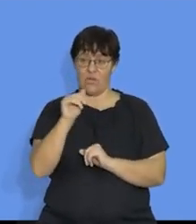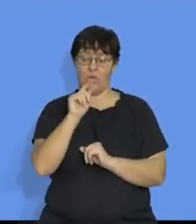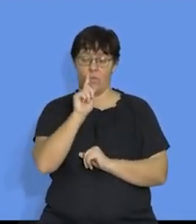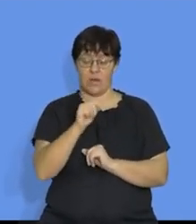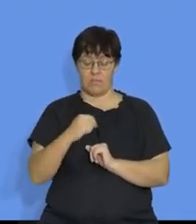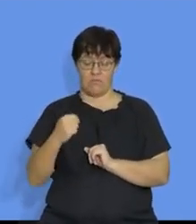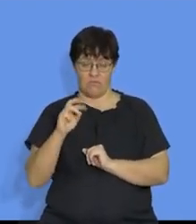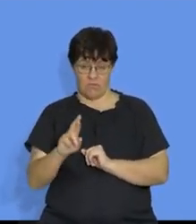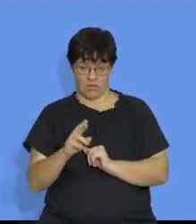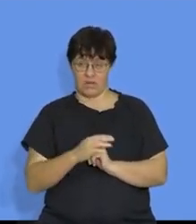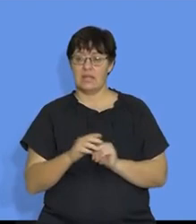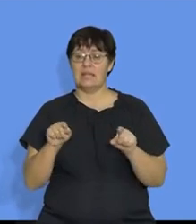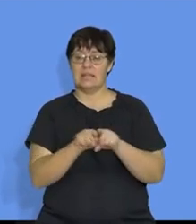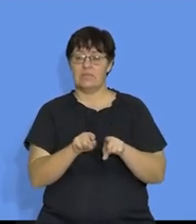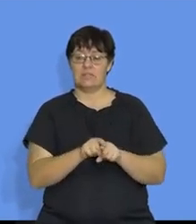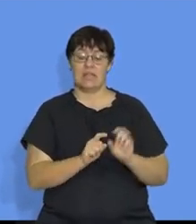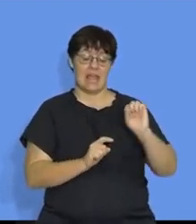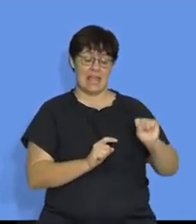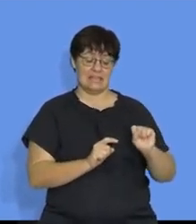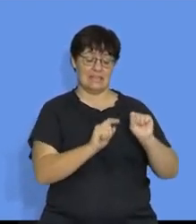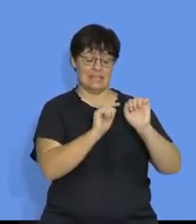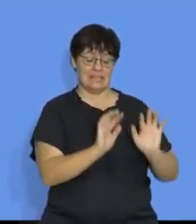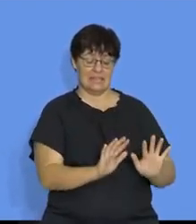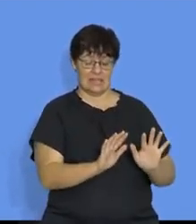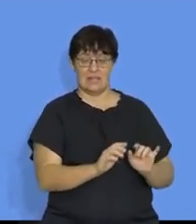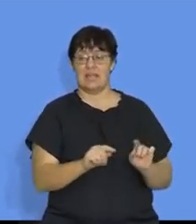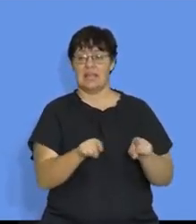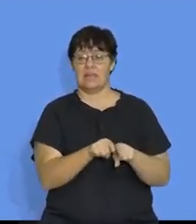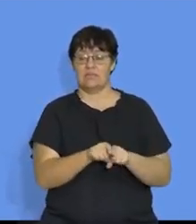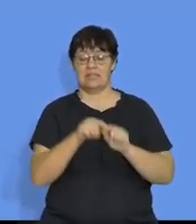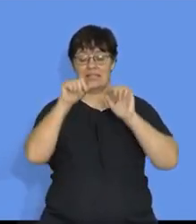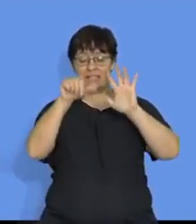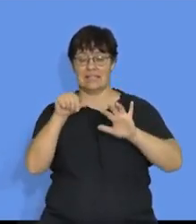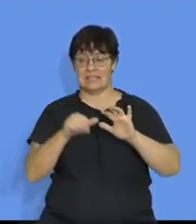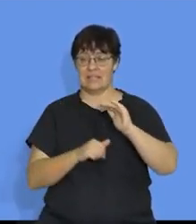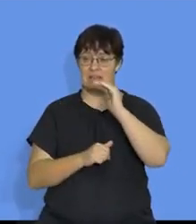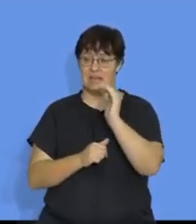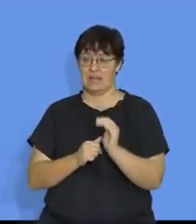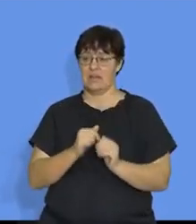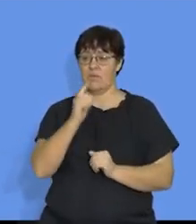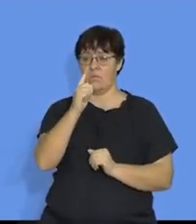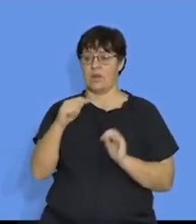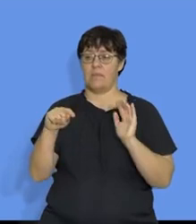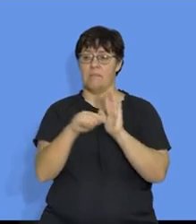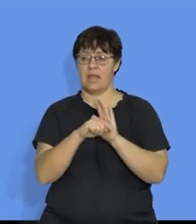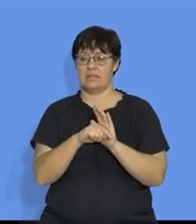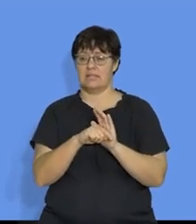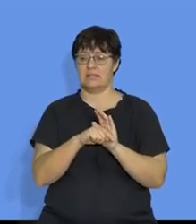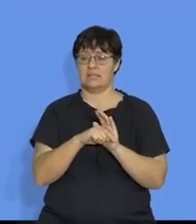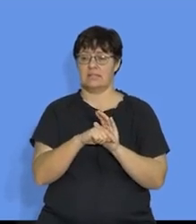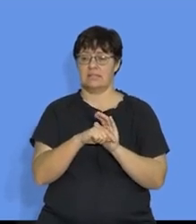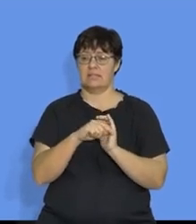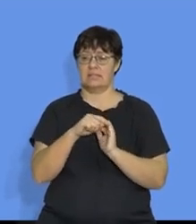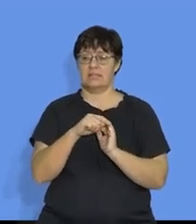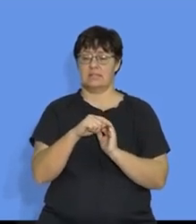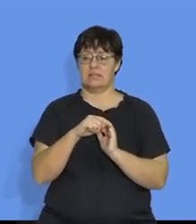terms will be equal to 16 times 1 minus negative